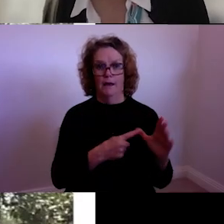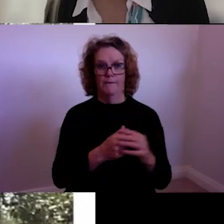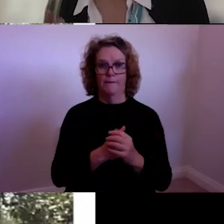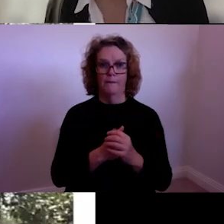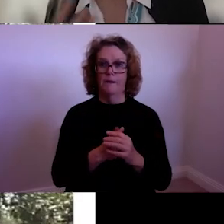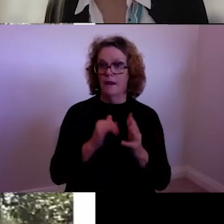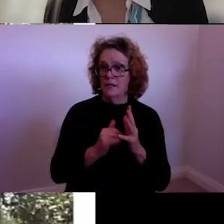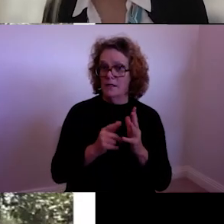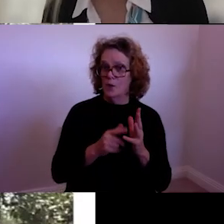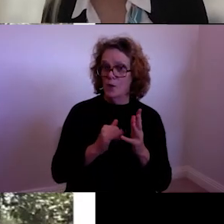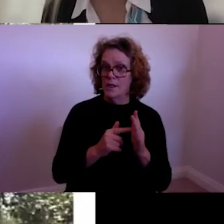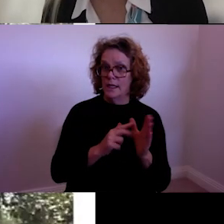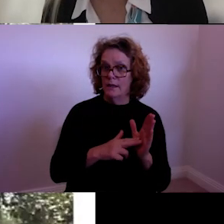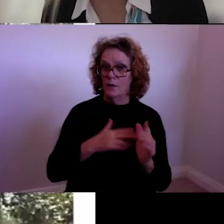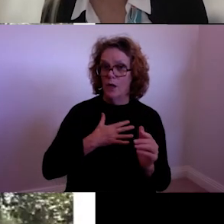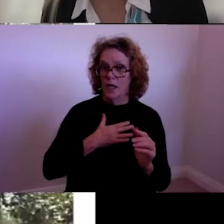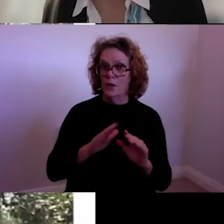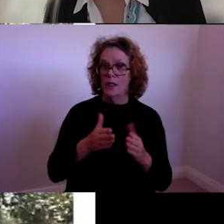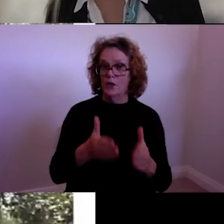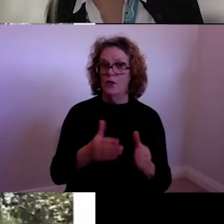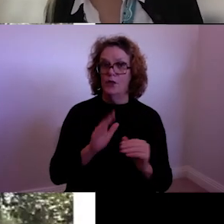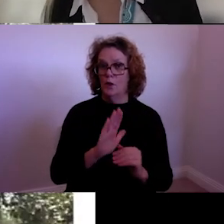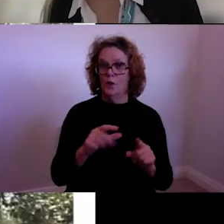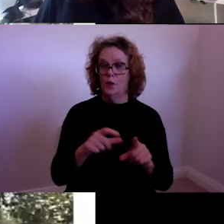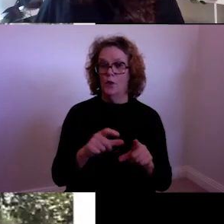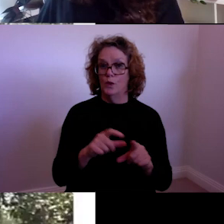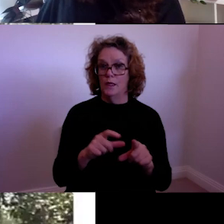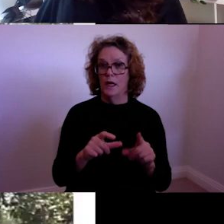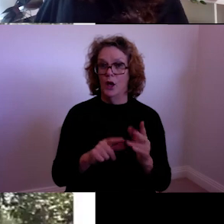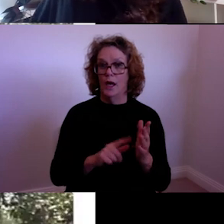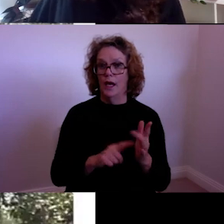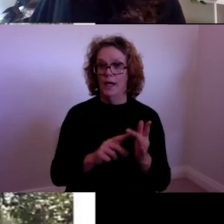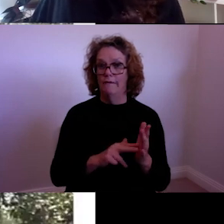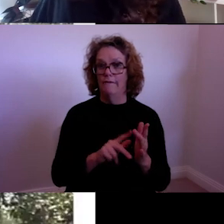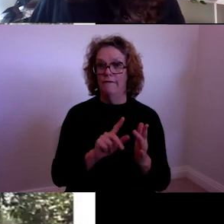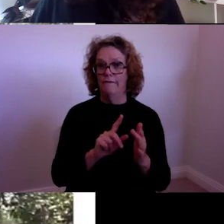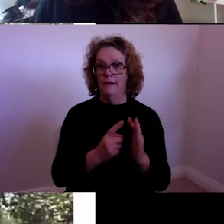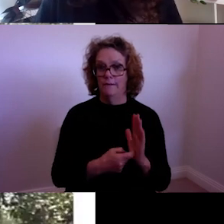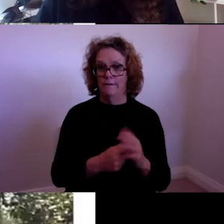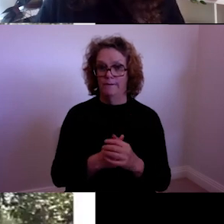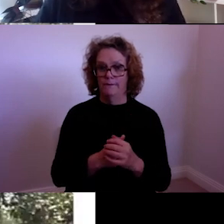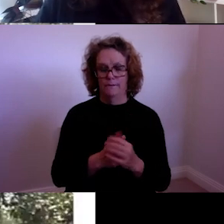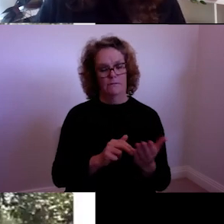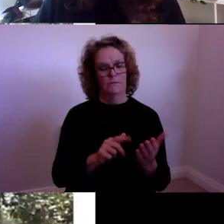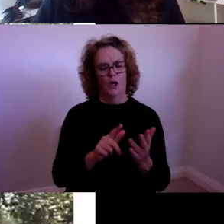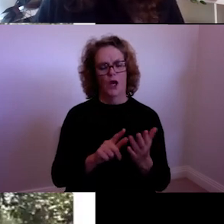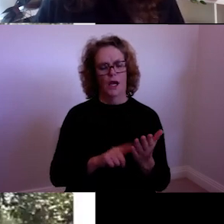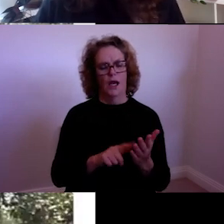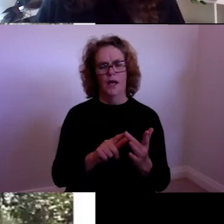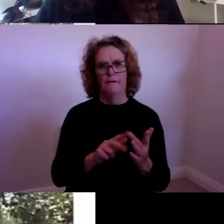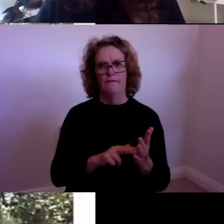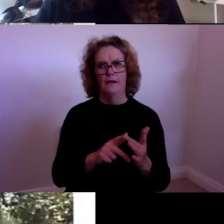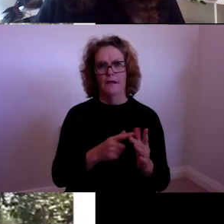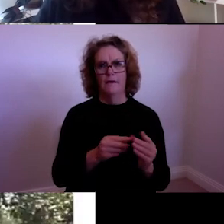Susan, would you like to introduce your daughter, Olivia? I would, yes. So my daughter Liv